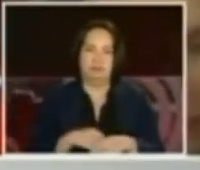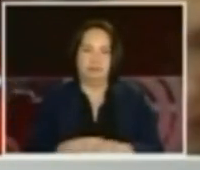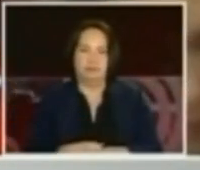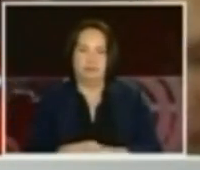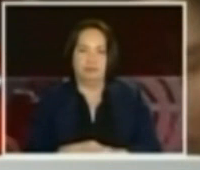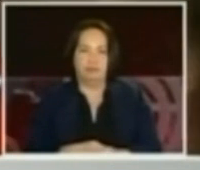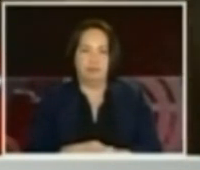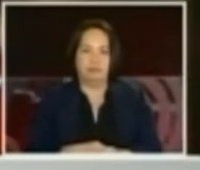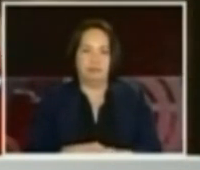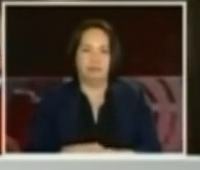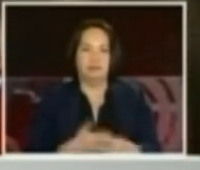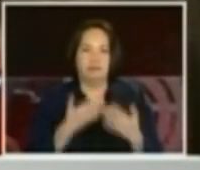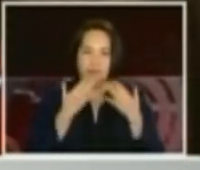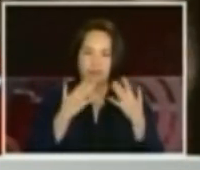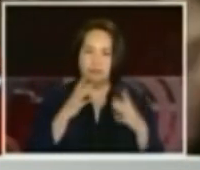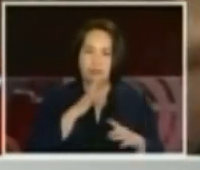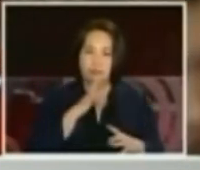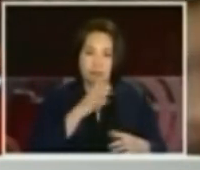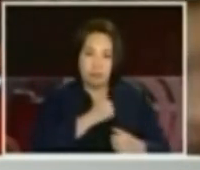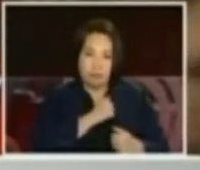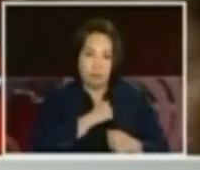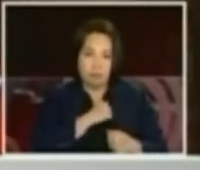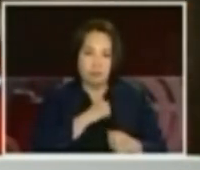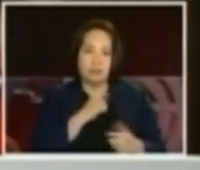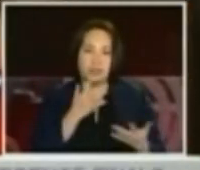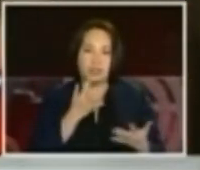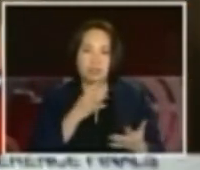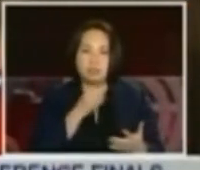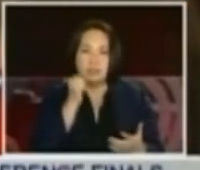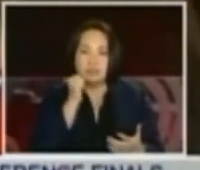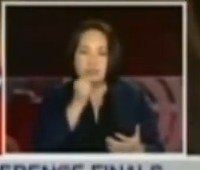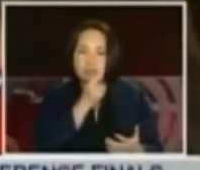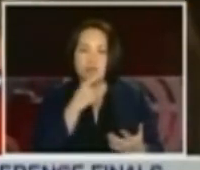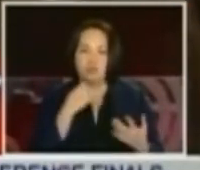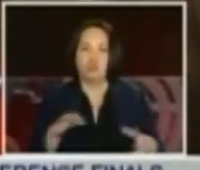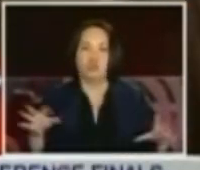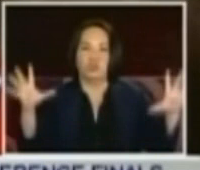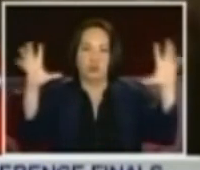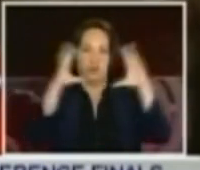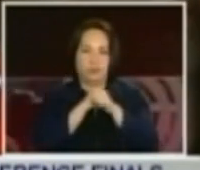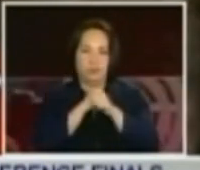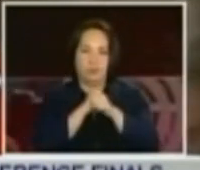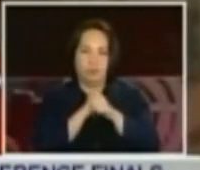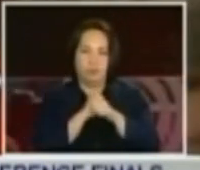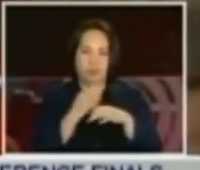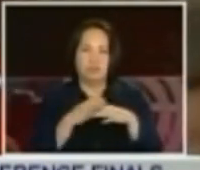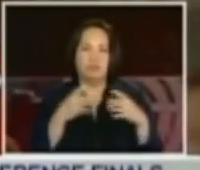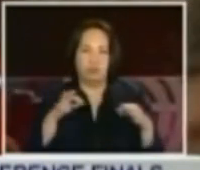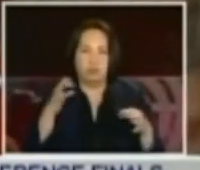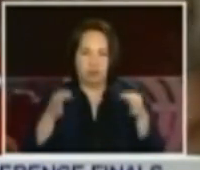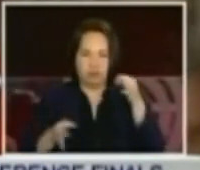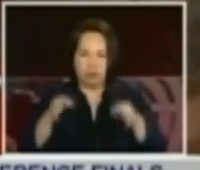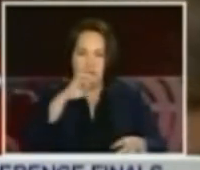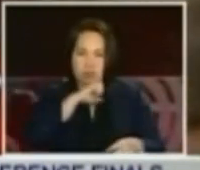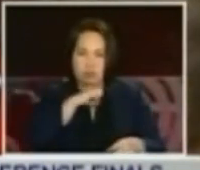Mr. President. The impeachment trial of Chief Justice Renato C. Corona having been concluded and judgment rendered by the Senate